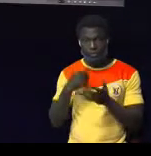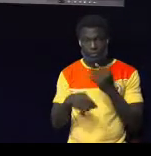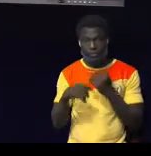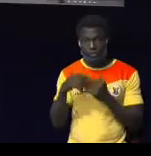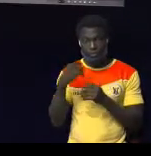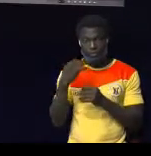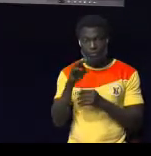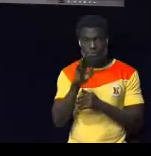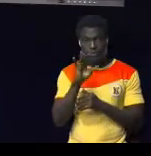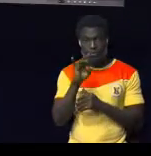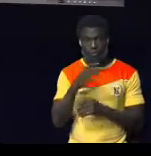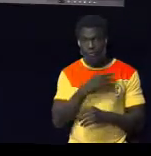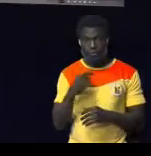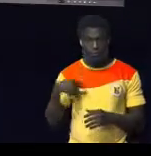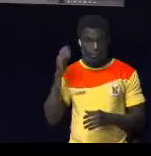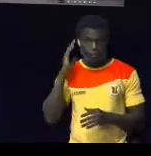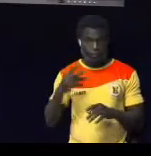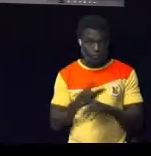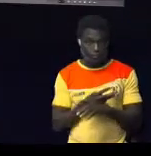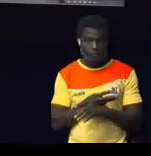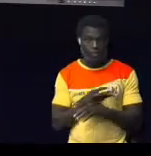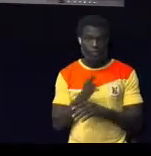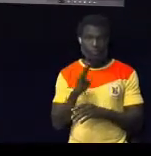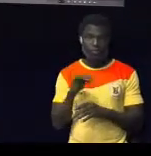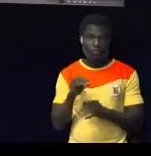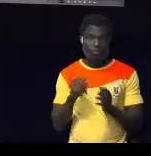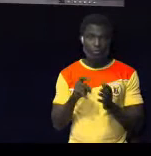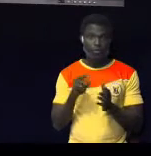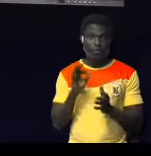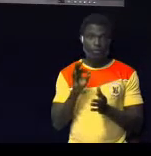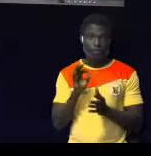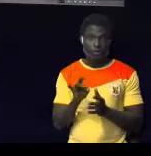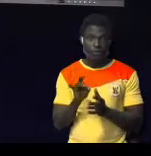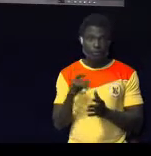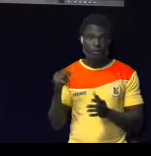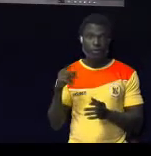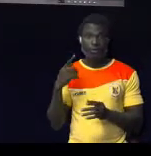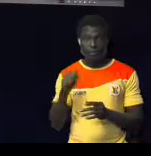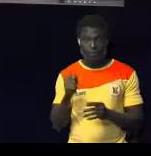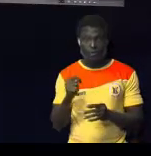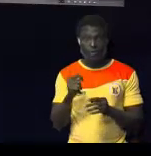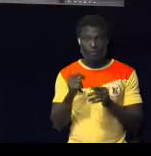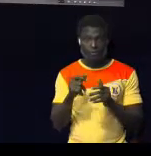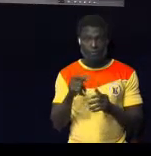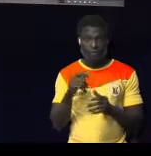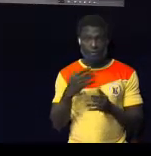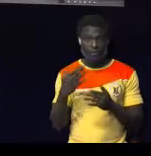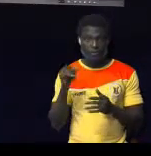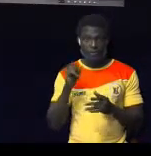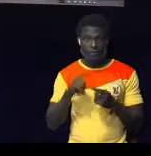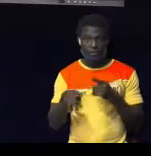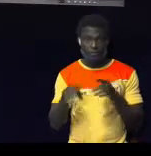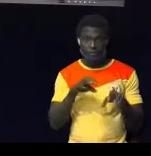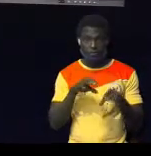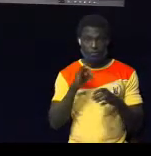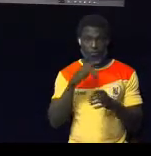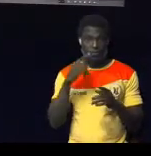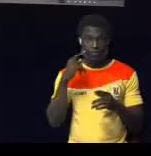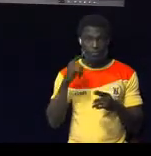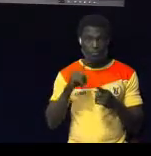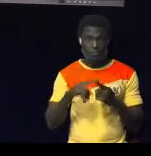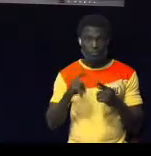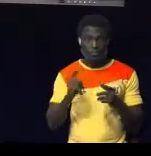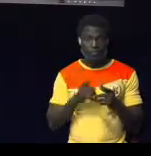just multiply it by 8. But we don't know the price of 1. So the smart thing to do is to first find the price of